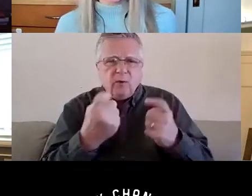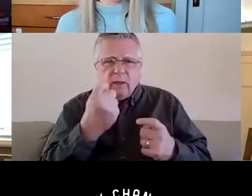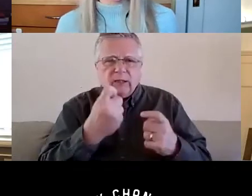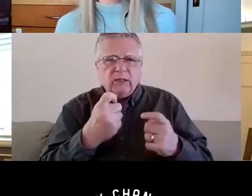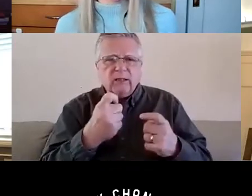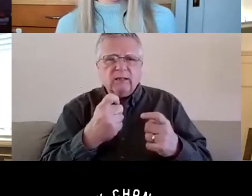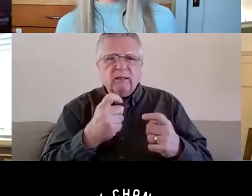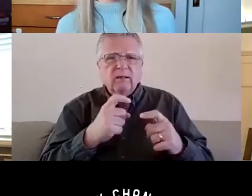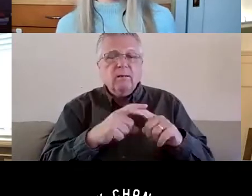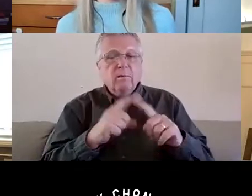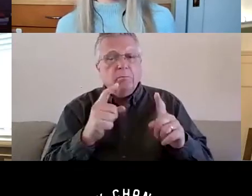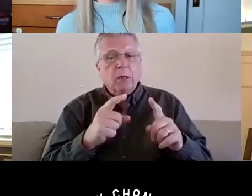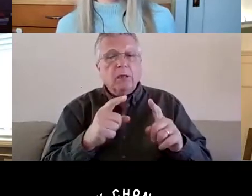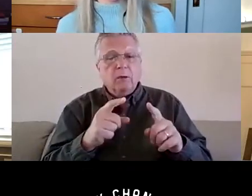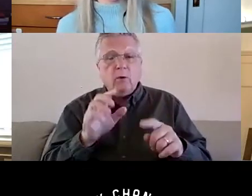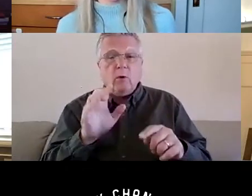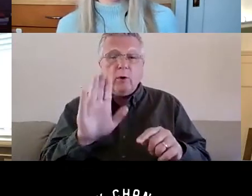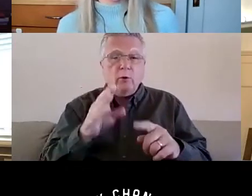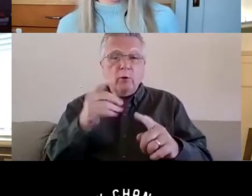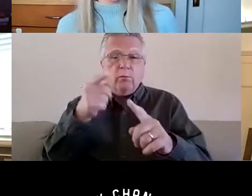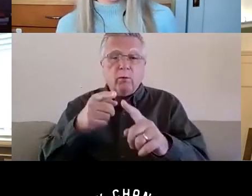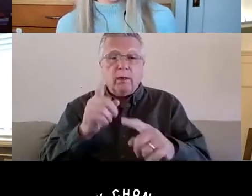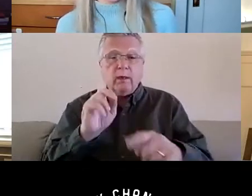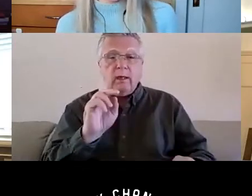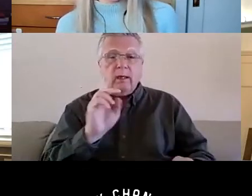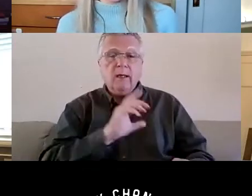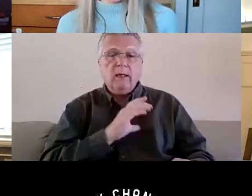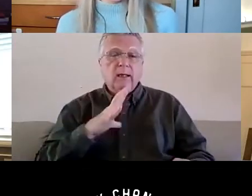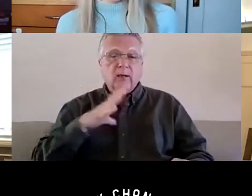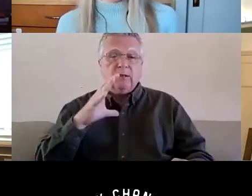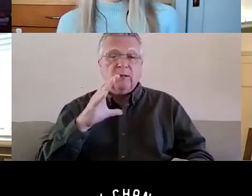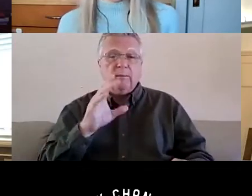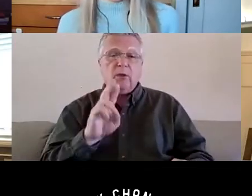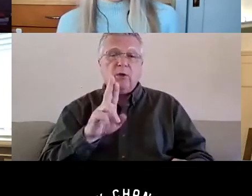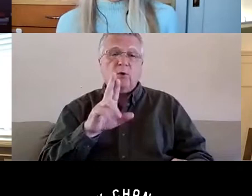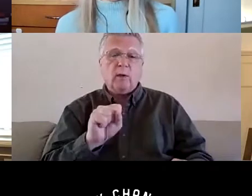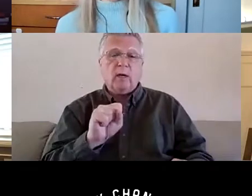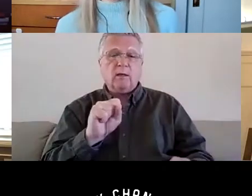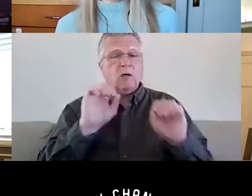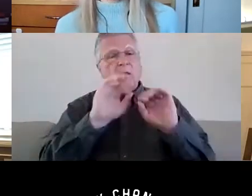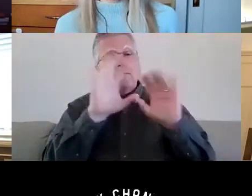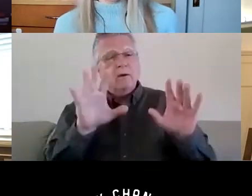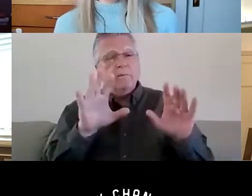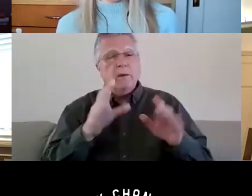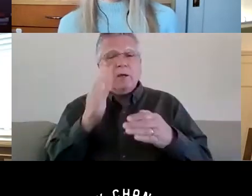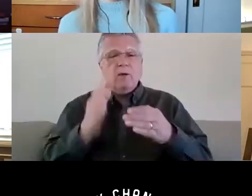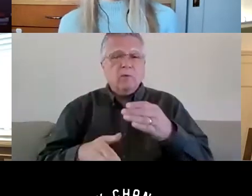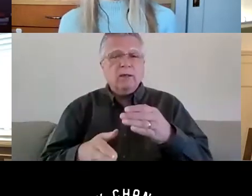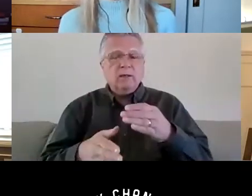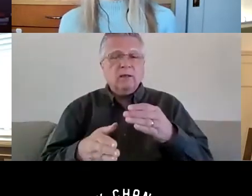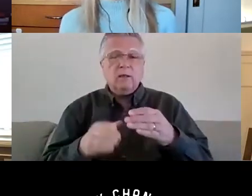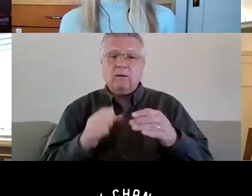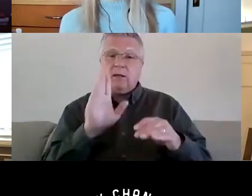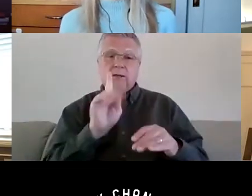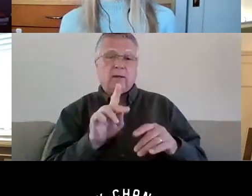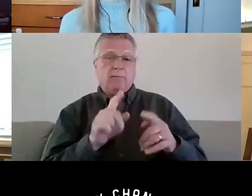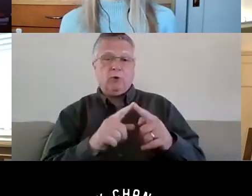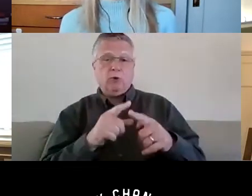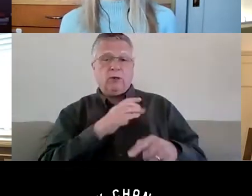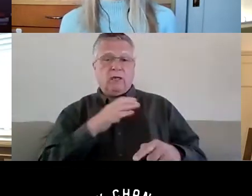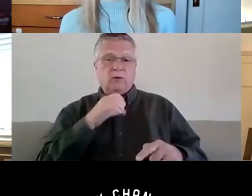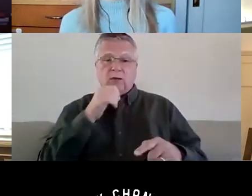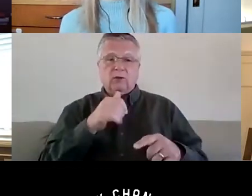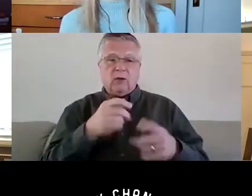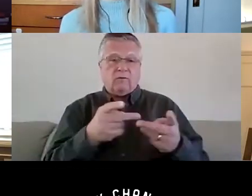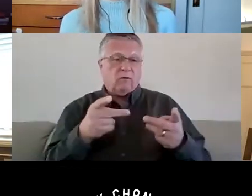point, Councilman Krause, about recessing. Obviously, that's fully up to council. It's not a position for the administration